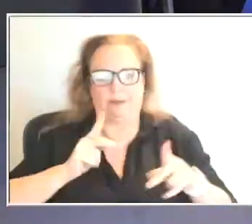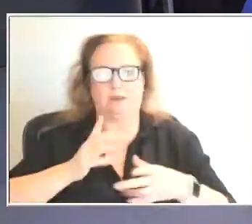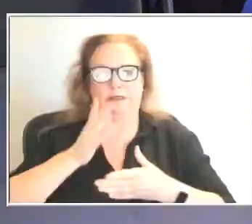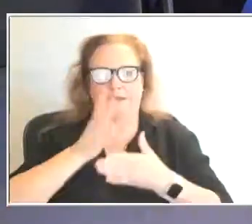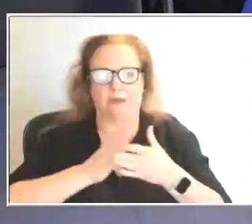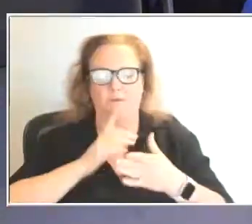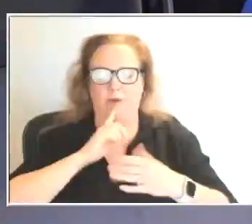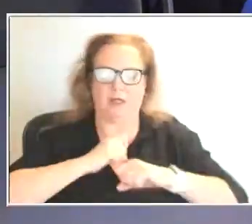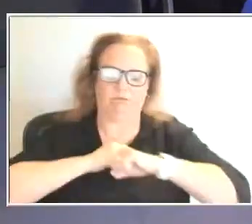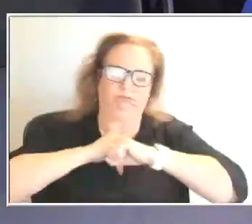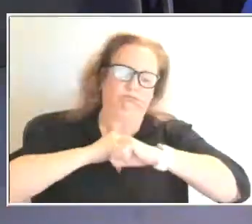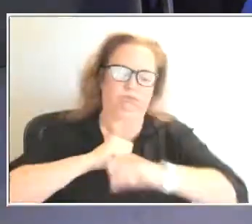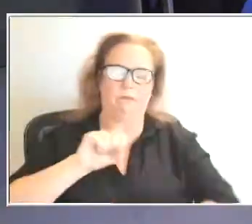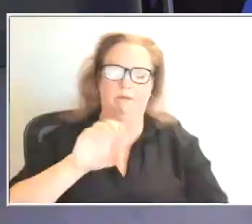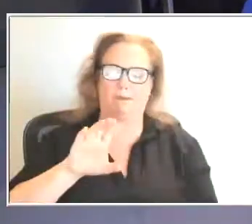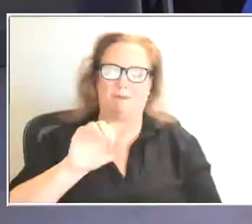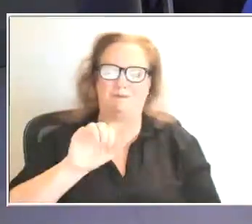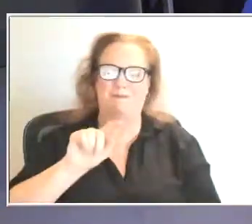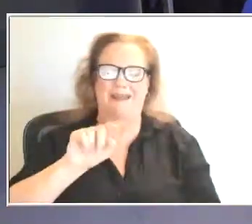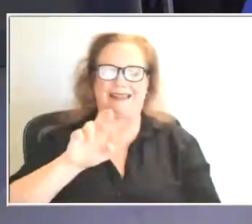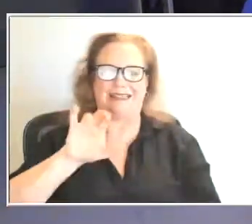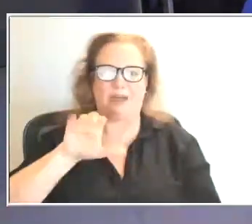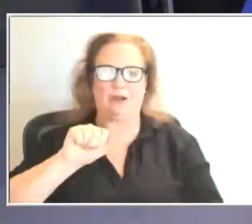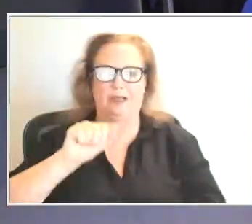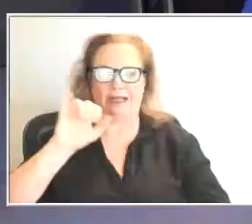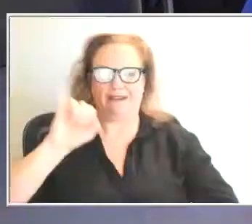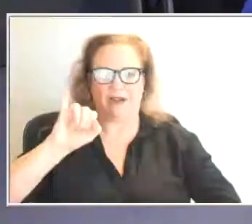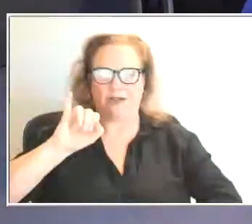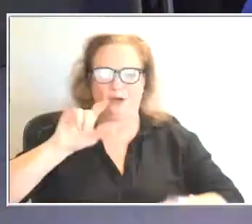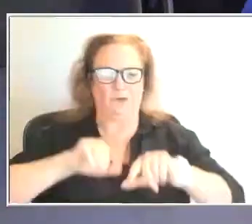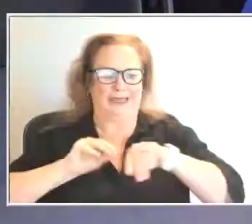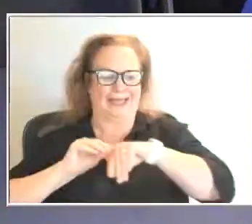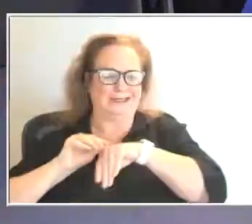resistant bacterial infection. We can't spread that to another